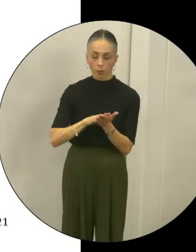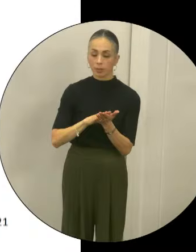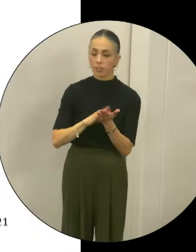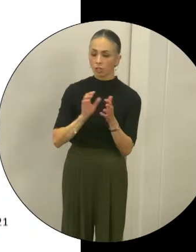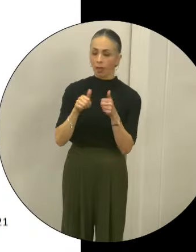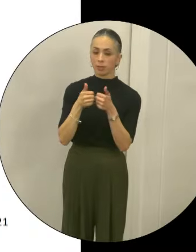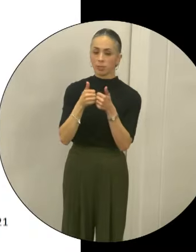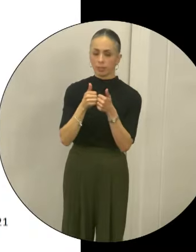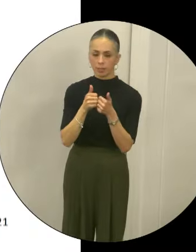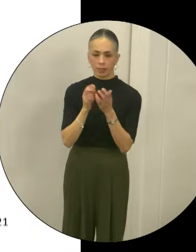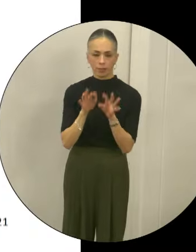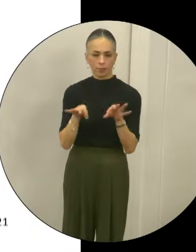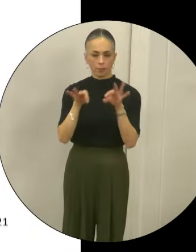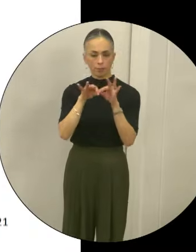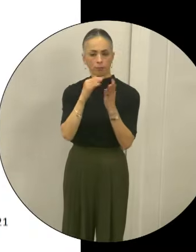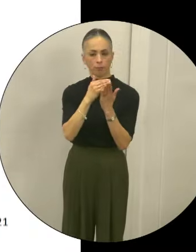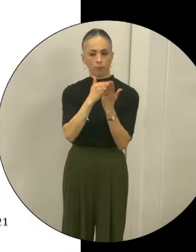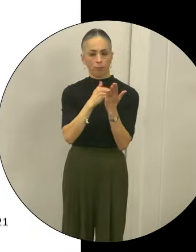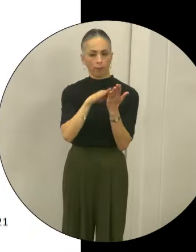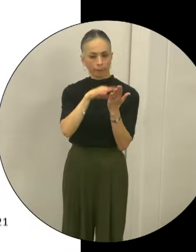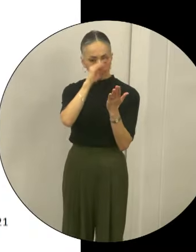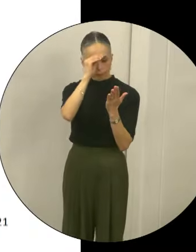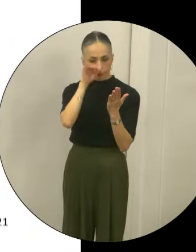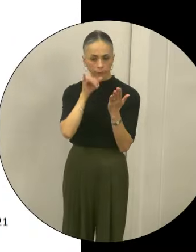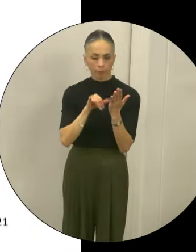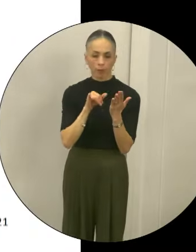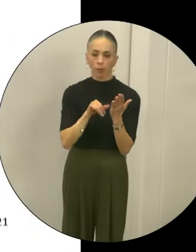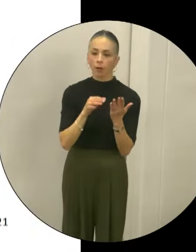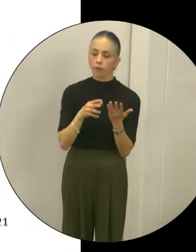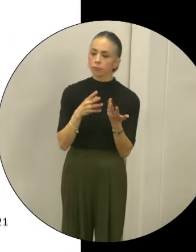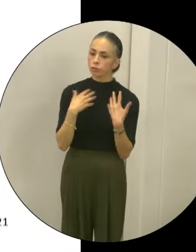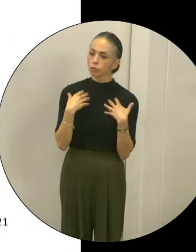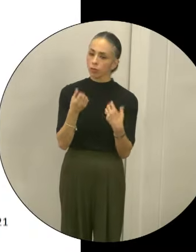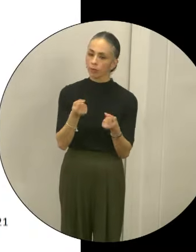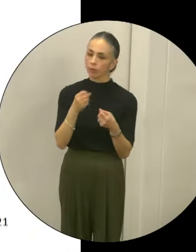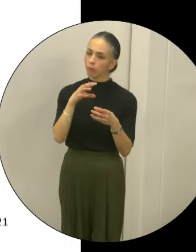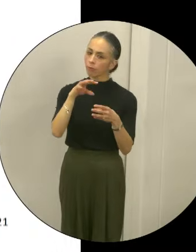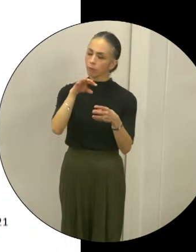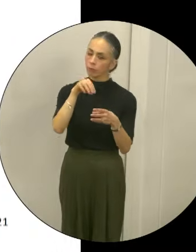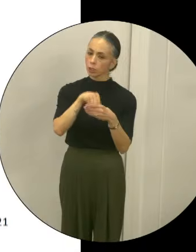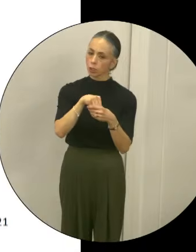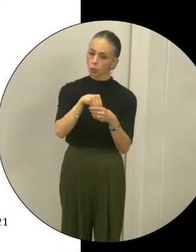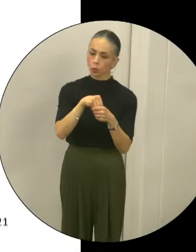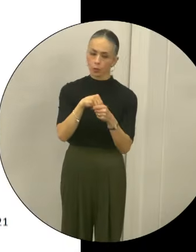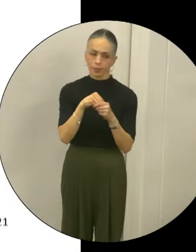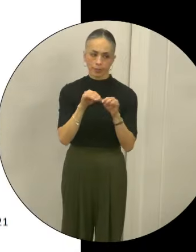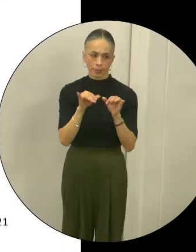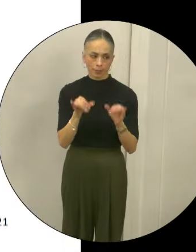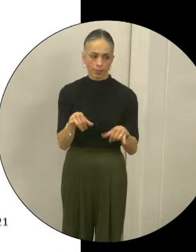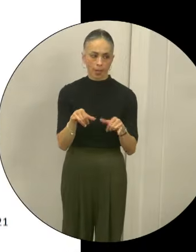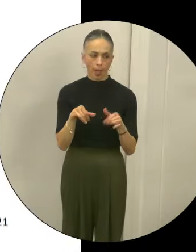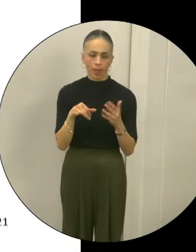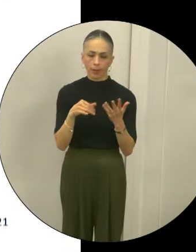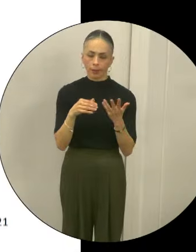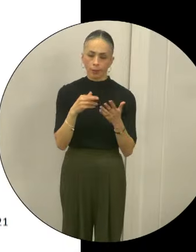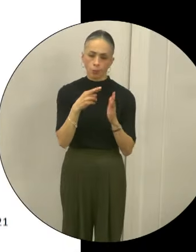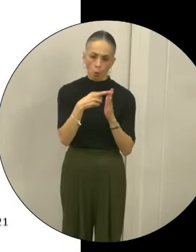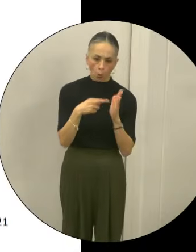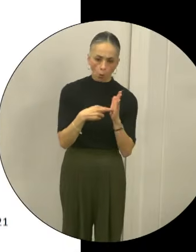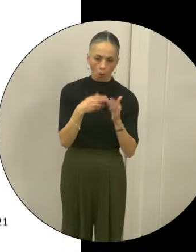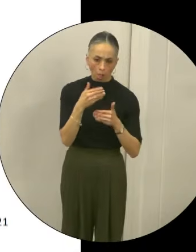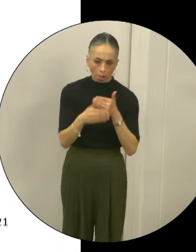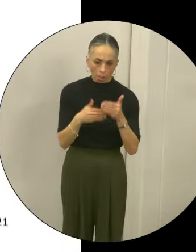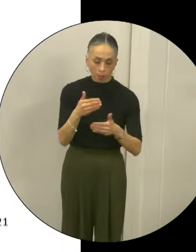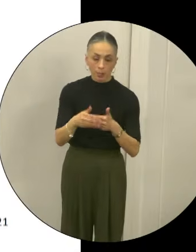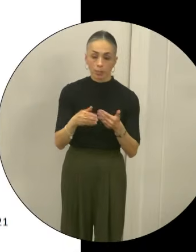have identified begin with the strength of our internal systems and protocols. We must first recognize that